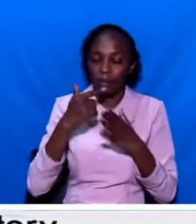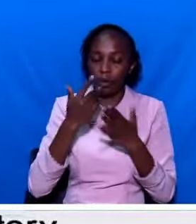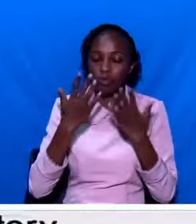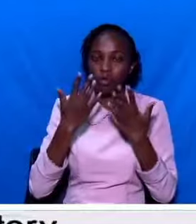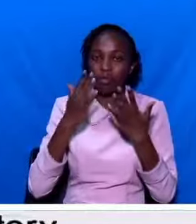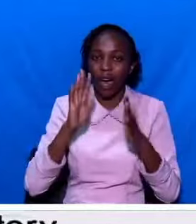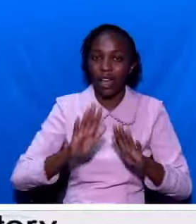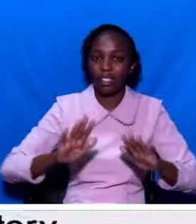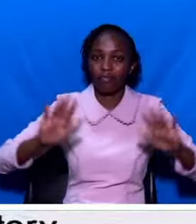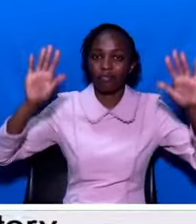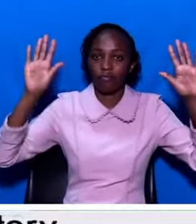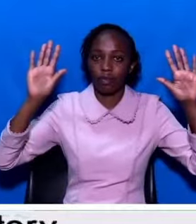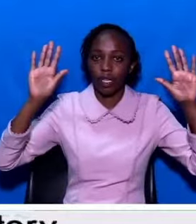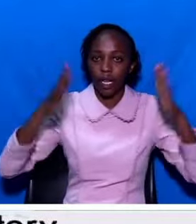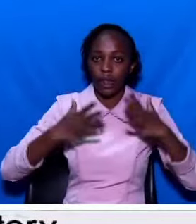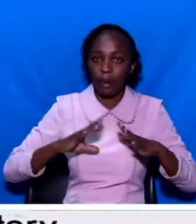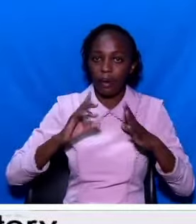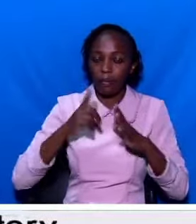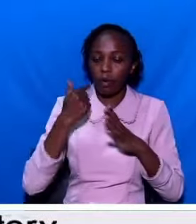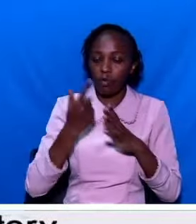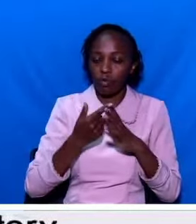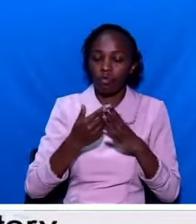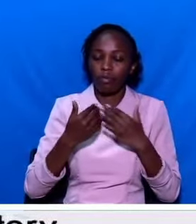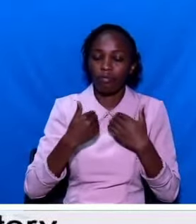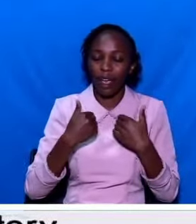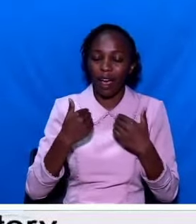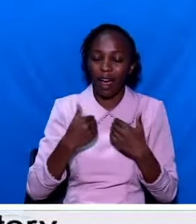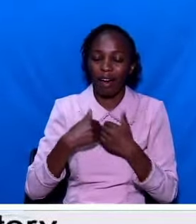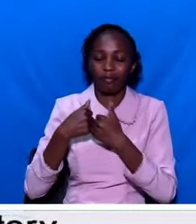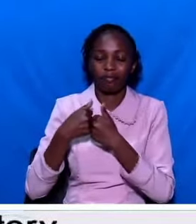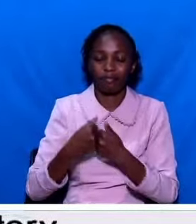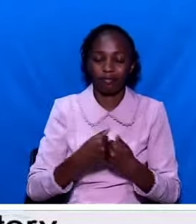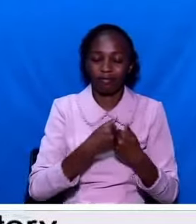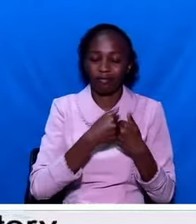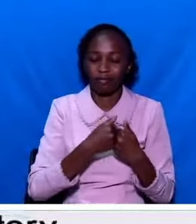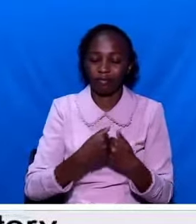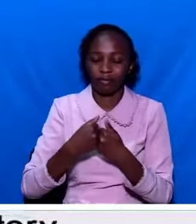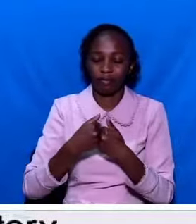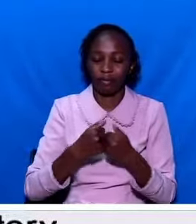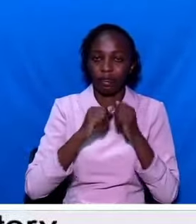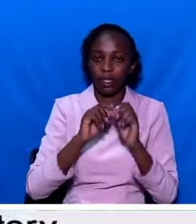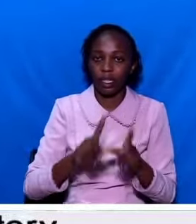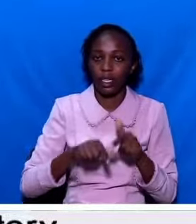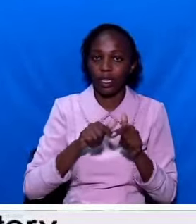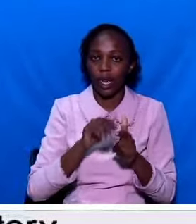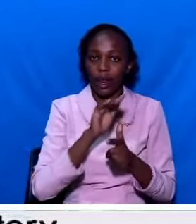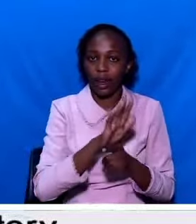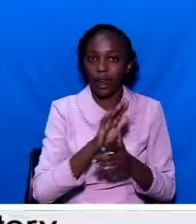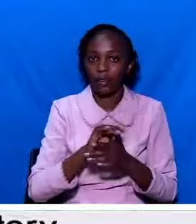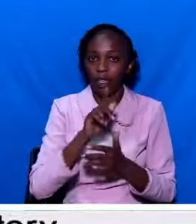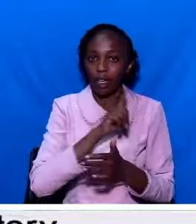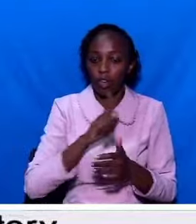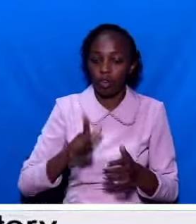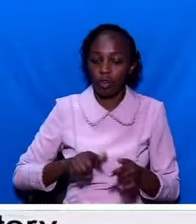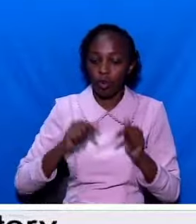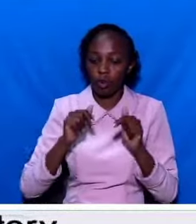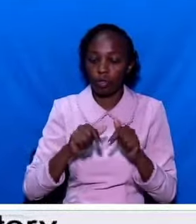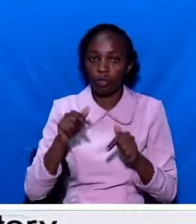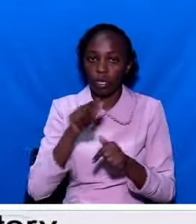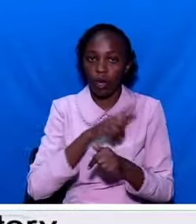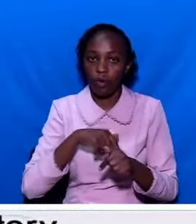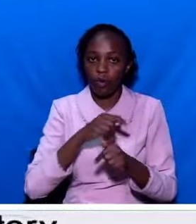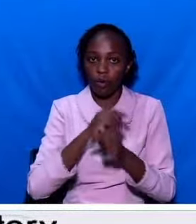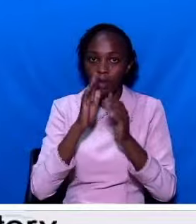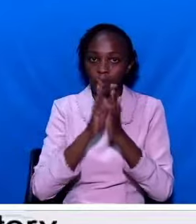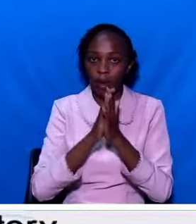hands, these that are going through very difficult moments in their lives. Lord, today, we pray, O